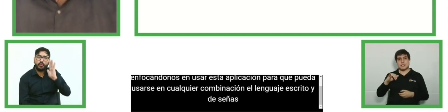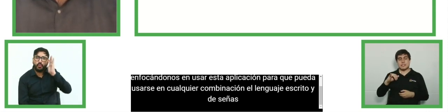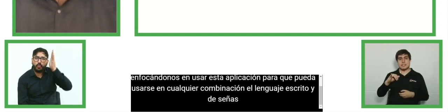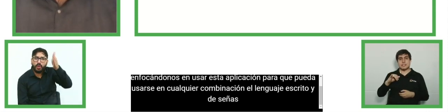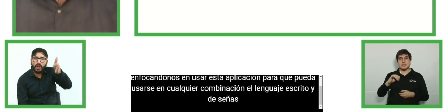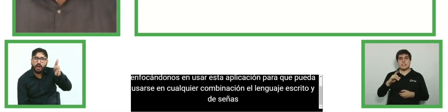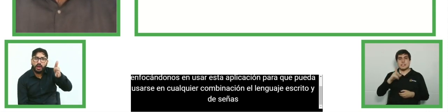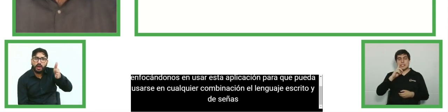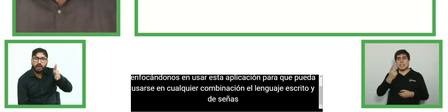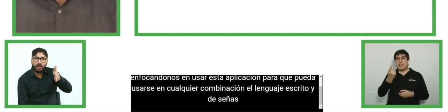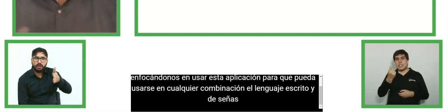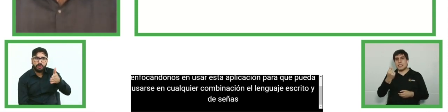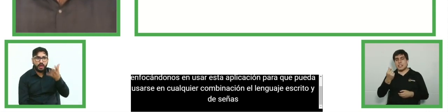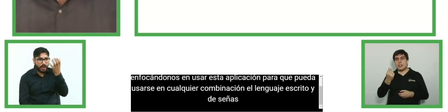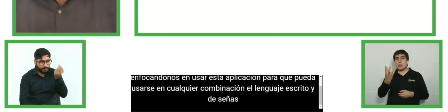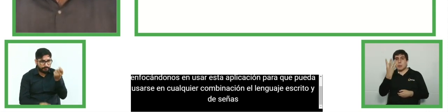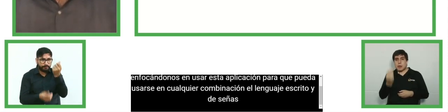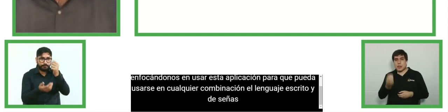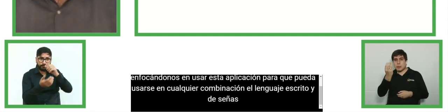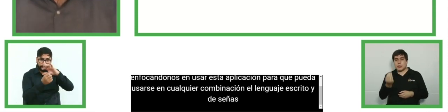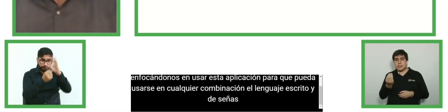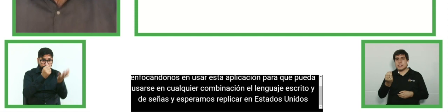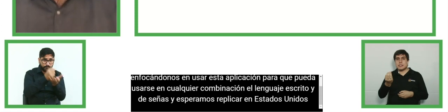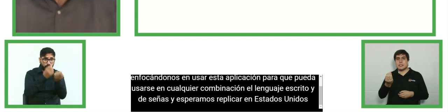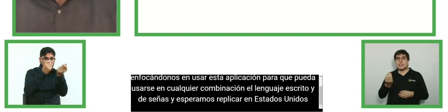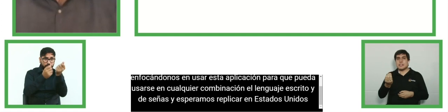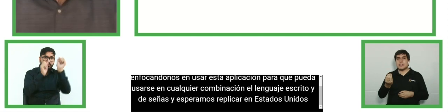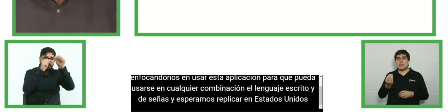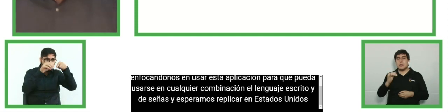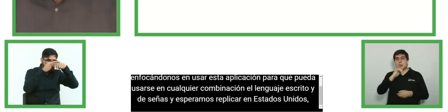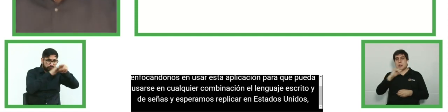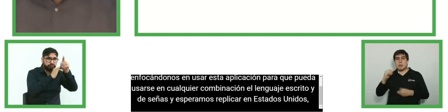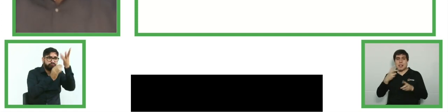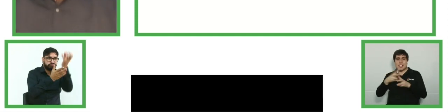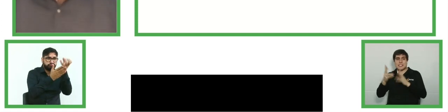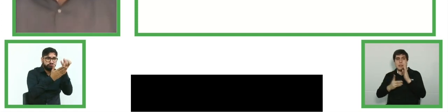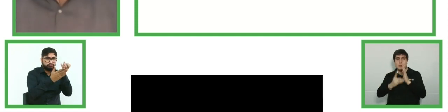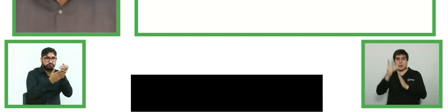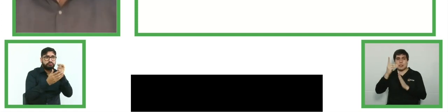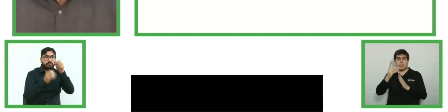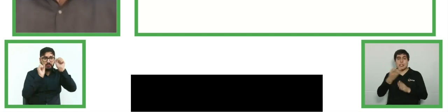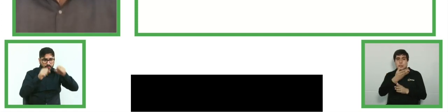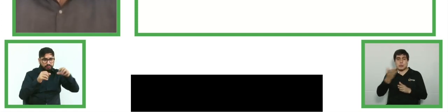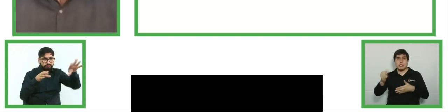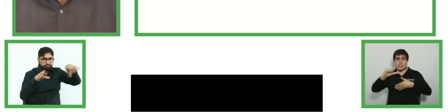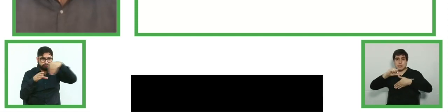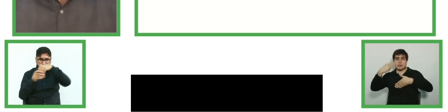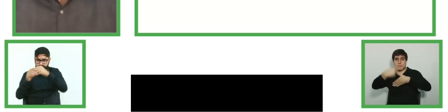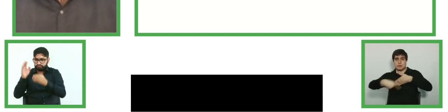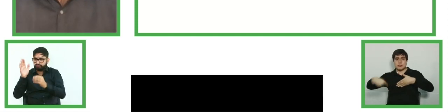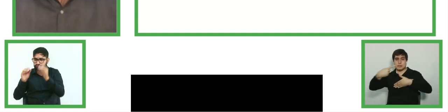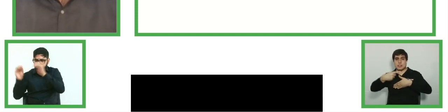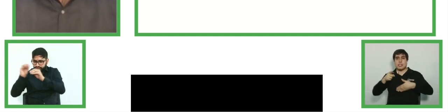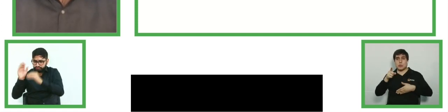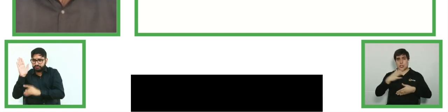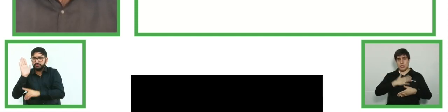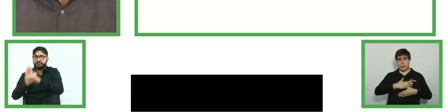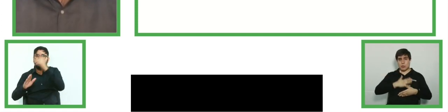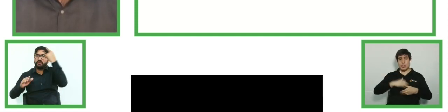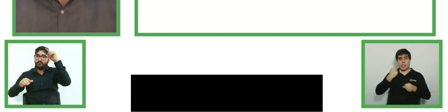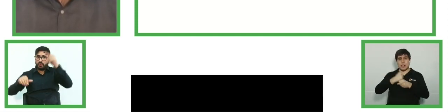Latin America and would be interested in working with us to translate this into your country's sign language, we would love to hear from